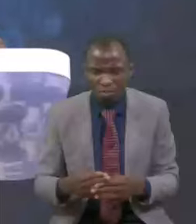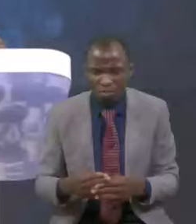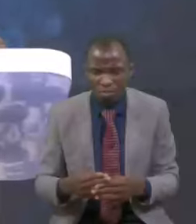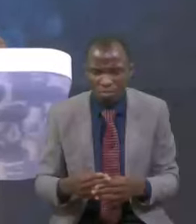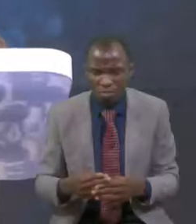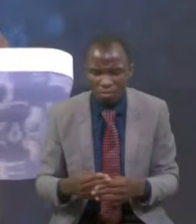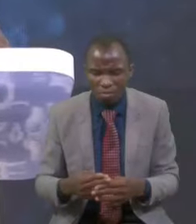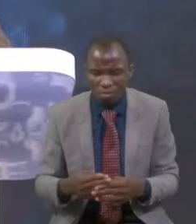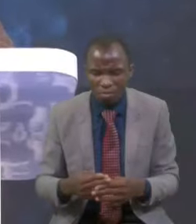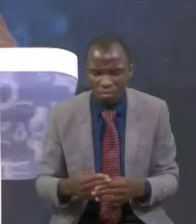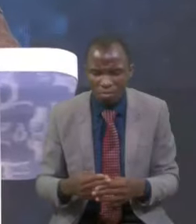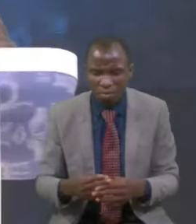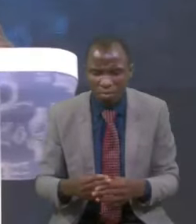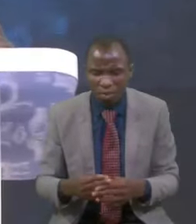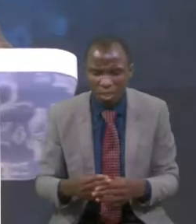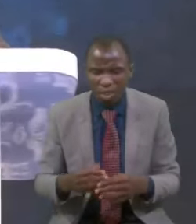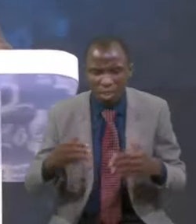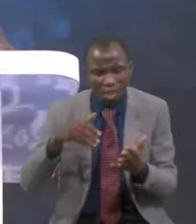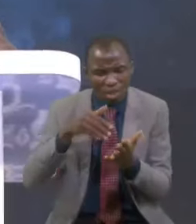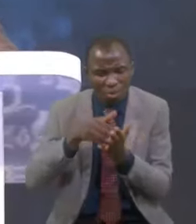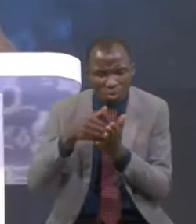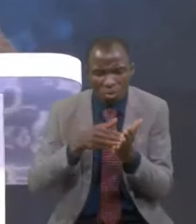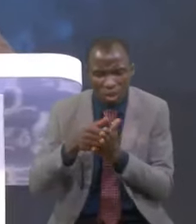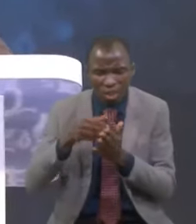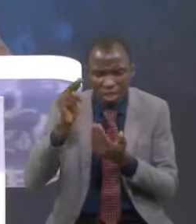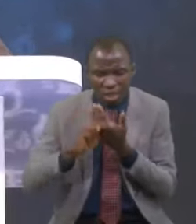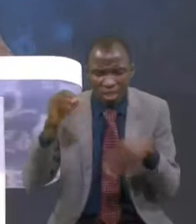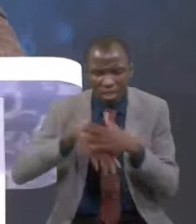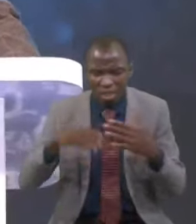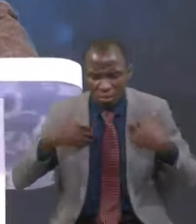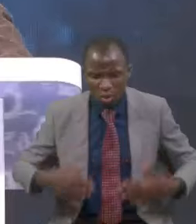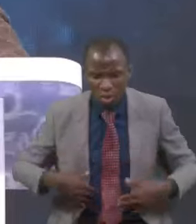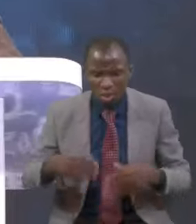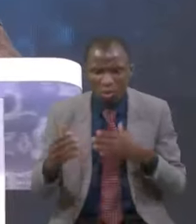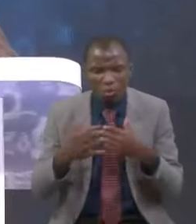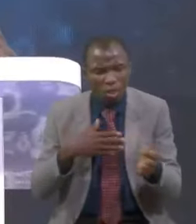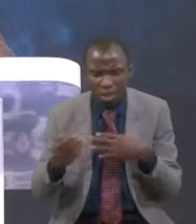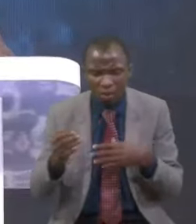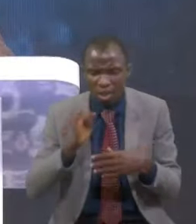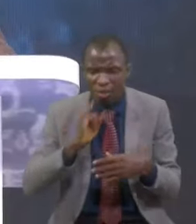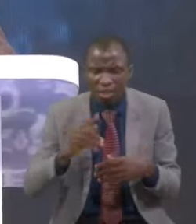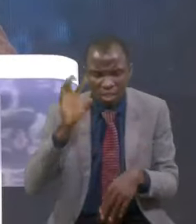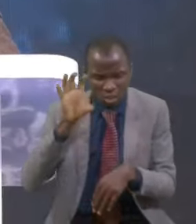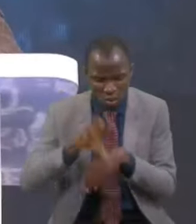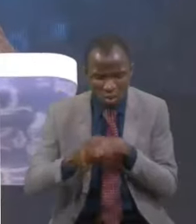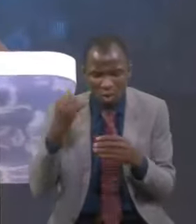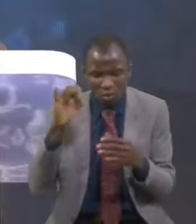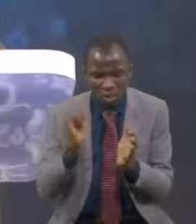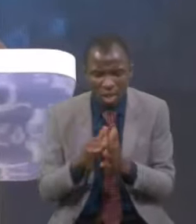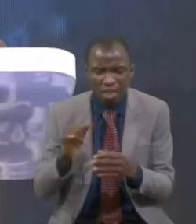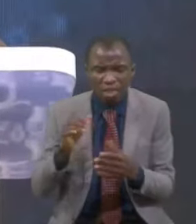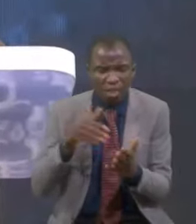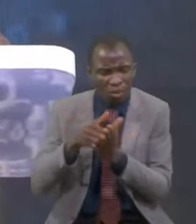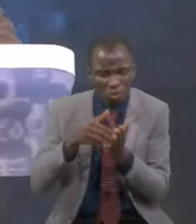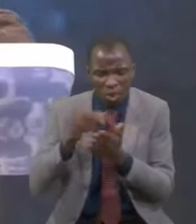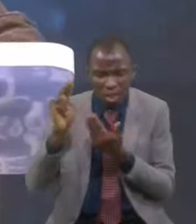Weakness in your body, whatever is the root cause of that weakness, you are